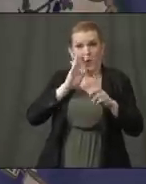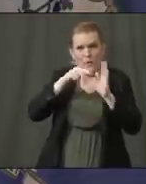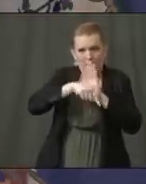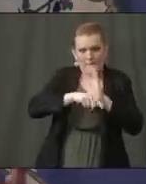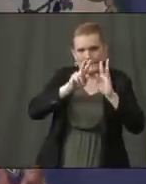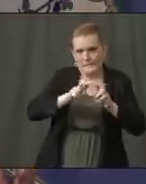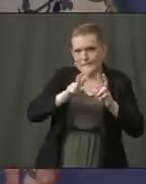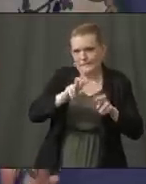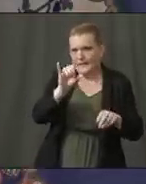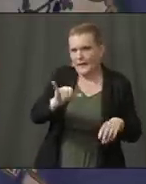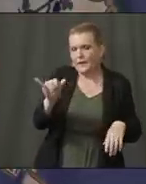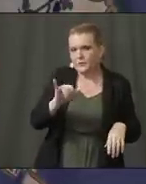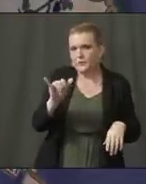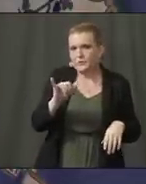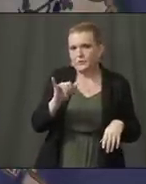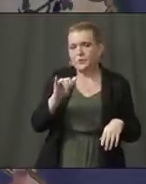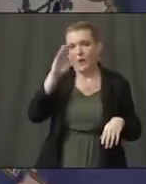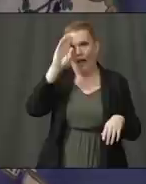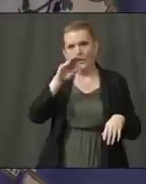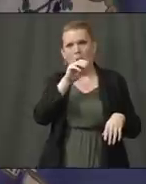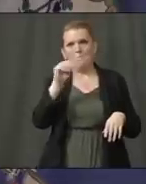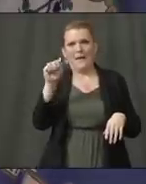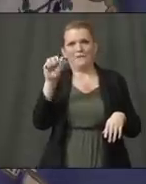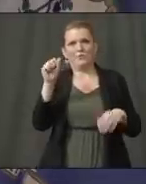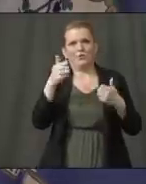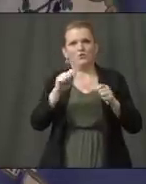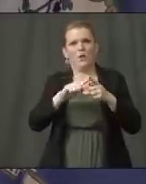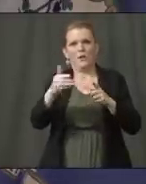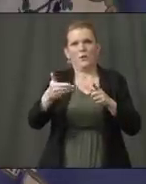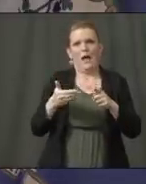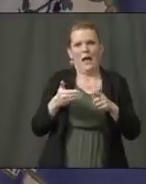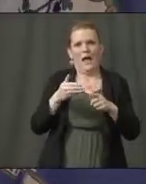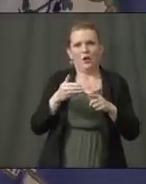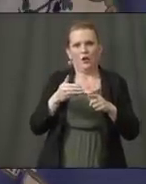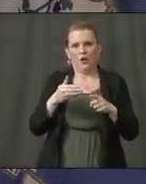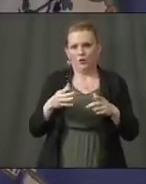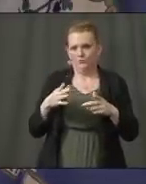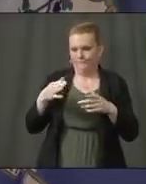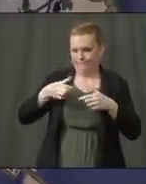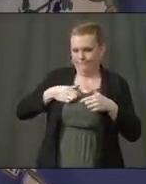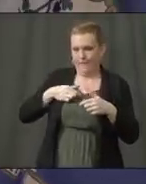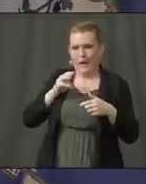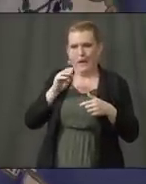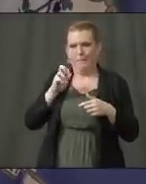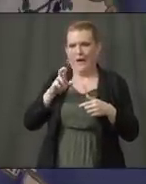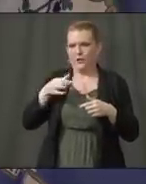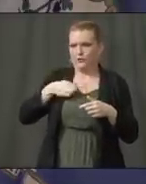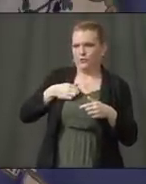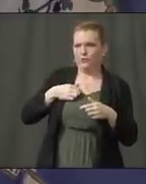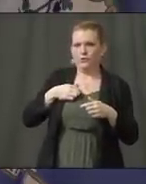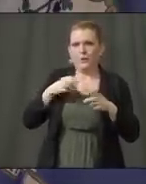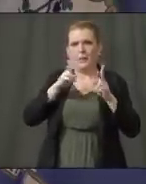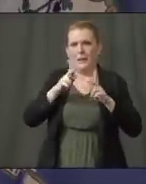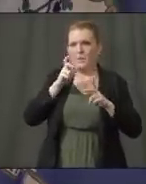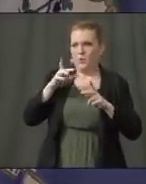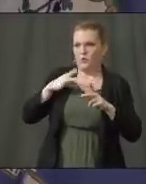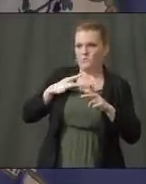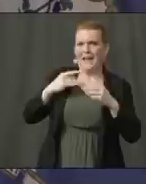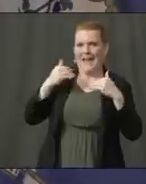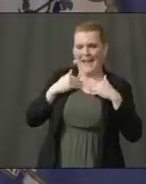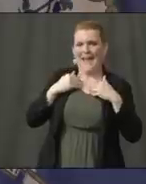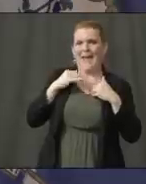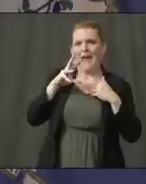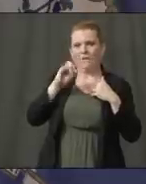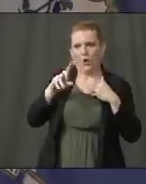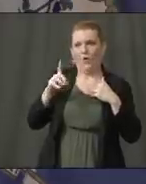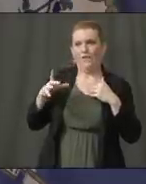Massachusetts is trying to hire 1,000 monitors to go out and track those people who were found to be infected, see if we can trace back,